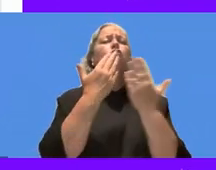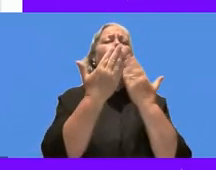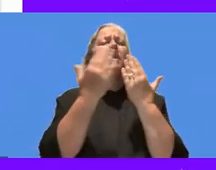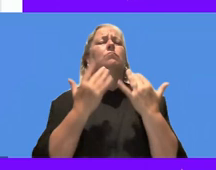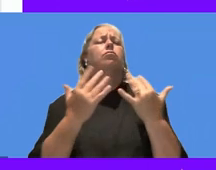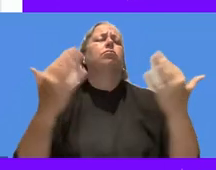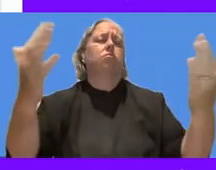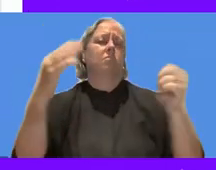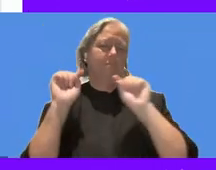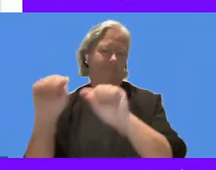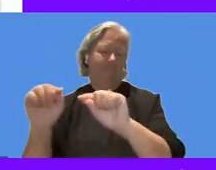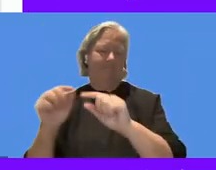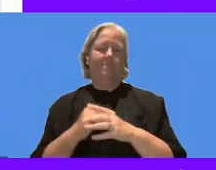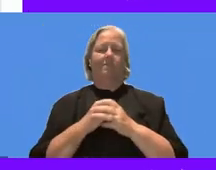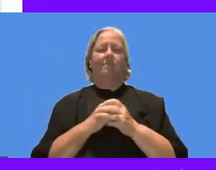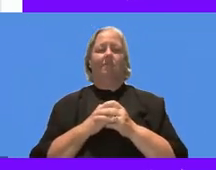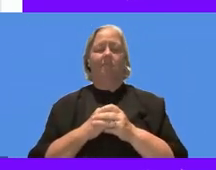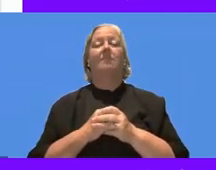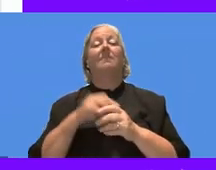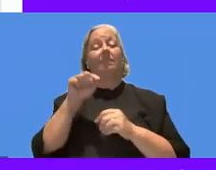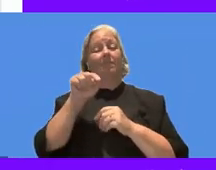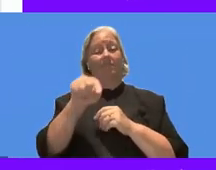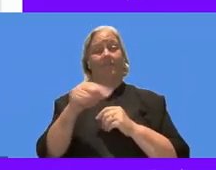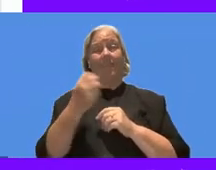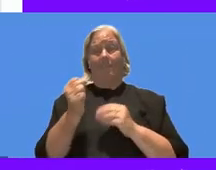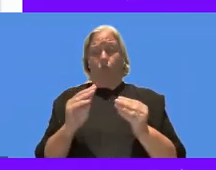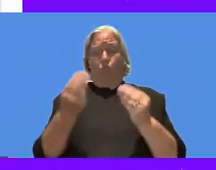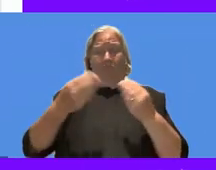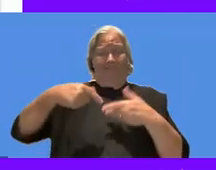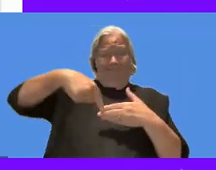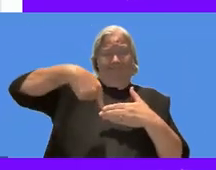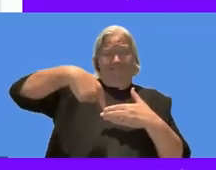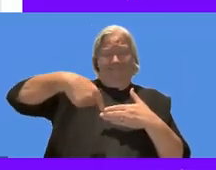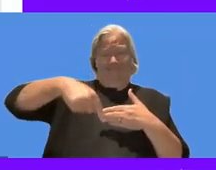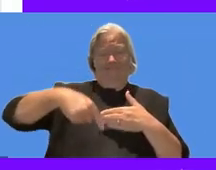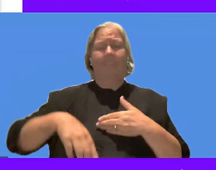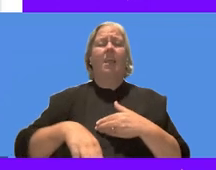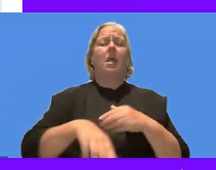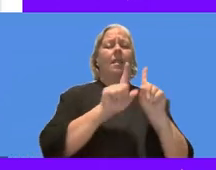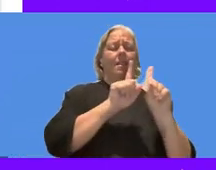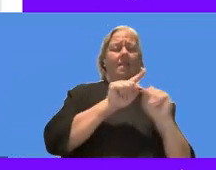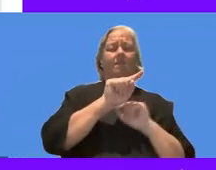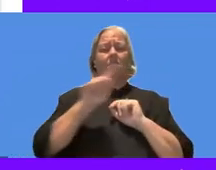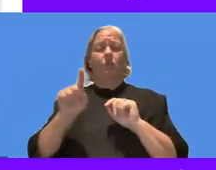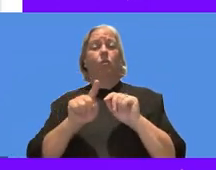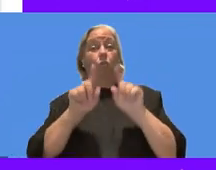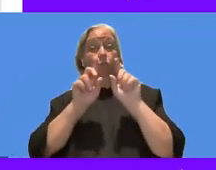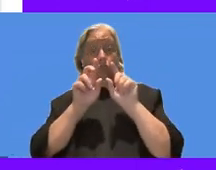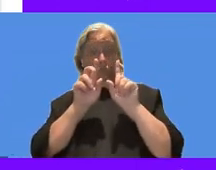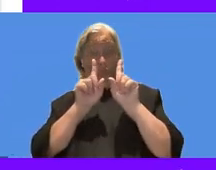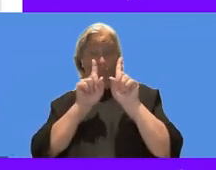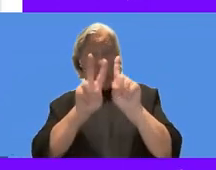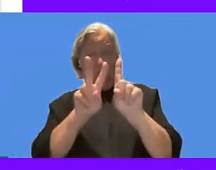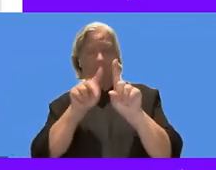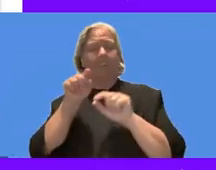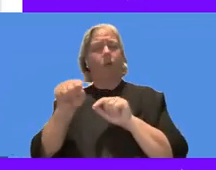Forum for Adolescents, which will take place this year in October 11 and 12. And this will be a major milestone in this effort of the